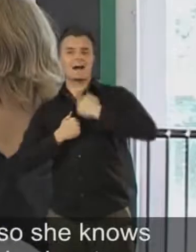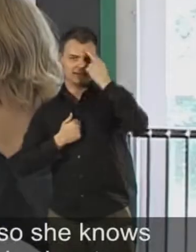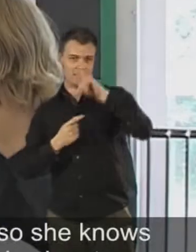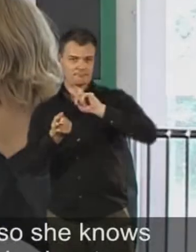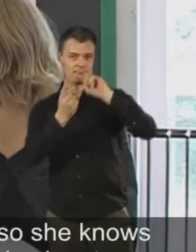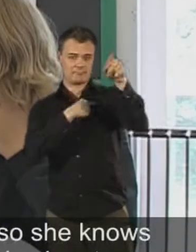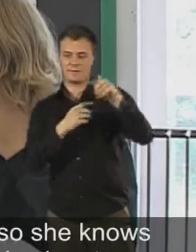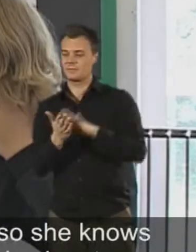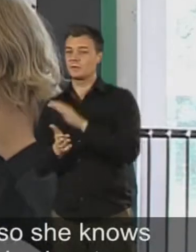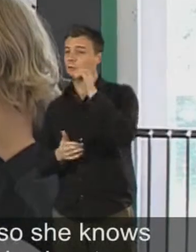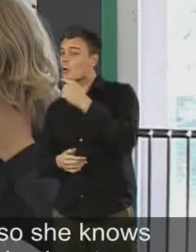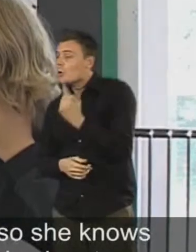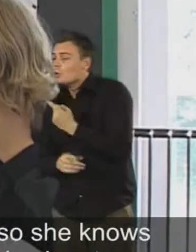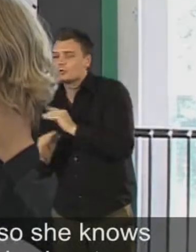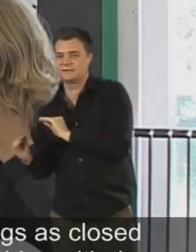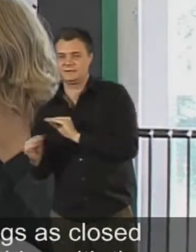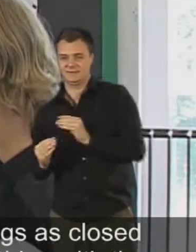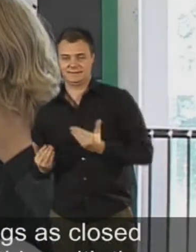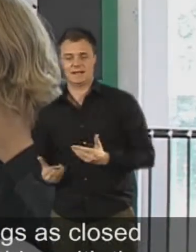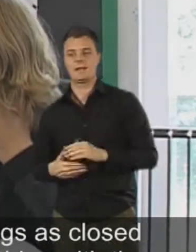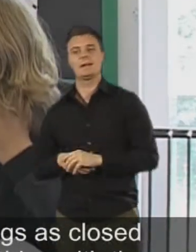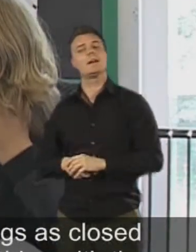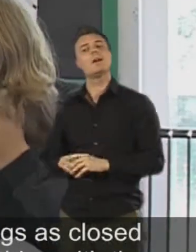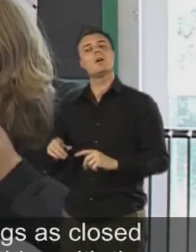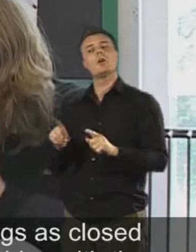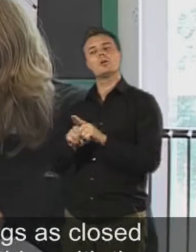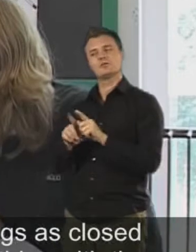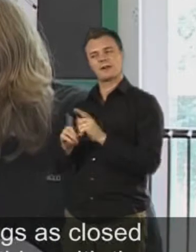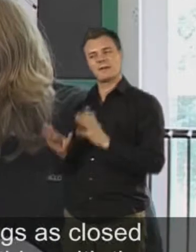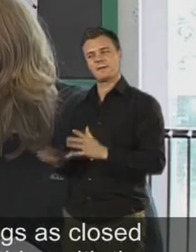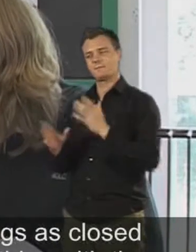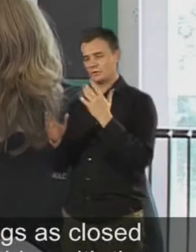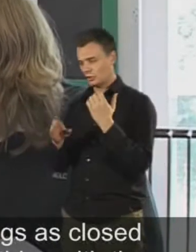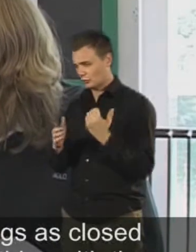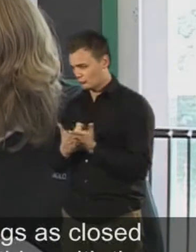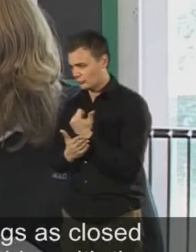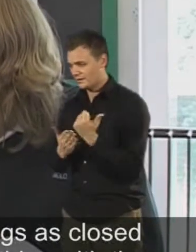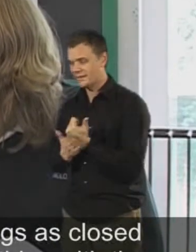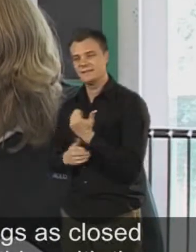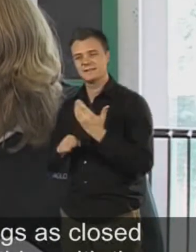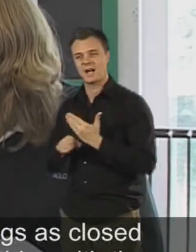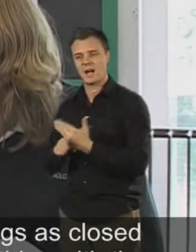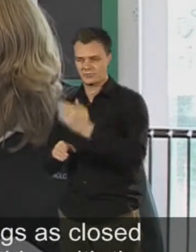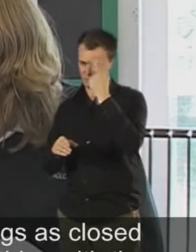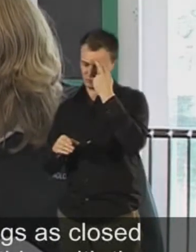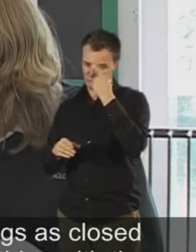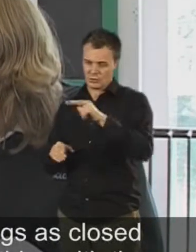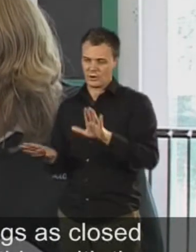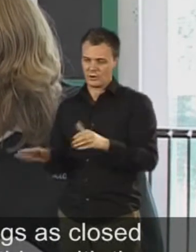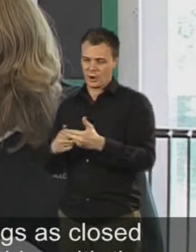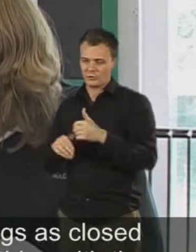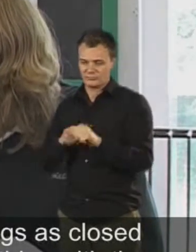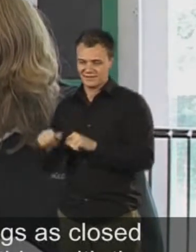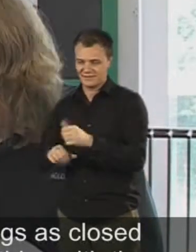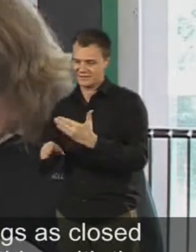teaching her that day. She also has to have quite routine tasks, such things as closed procedure tasks,